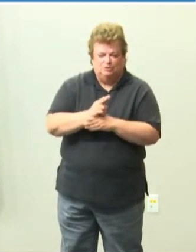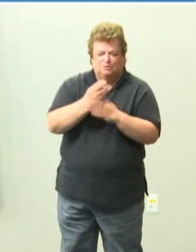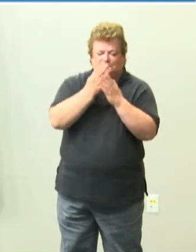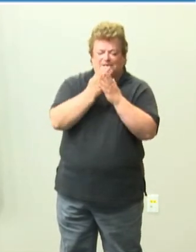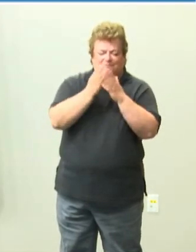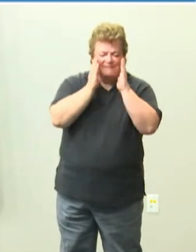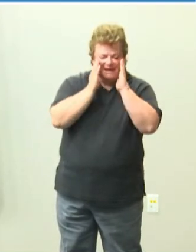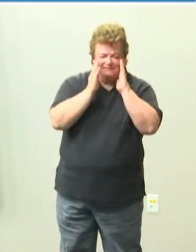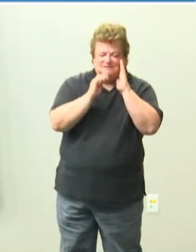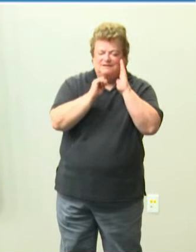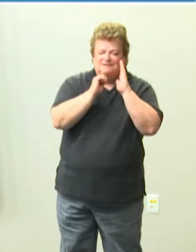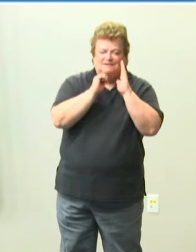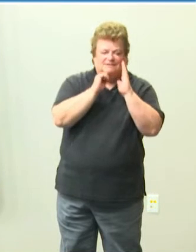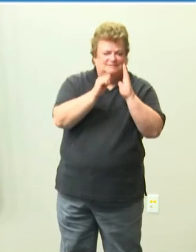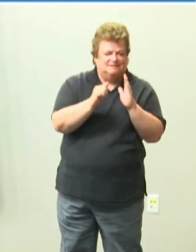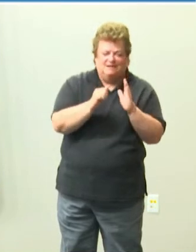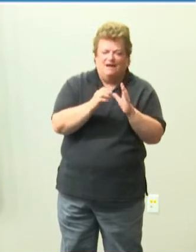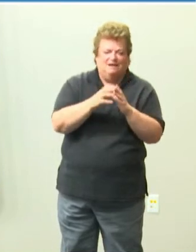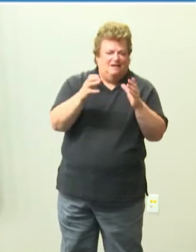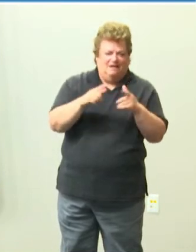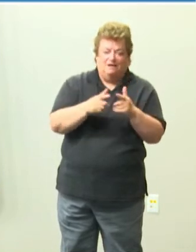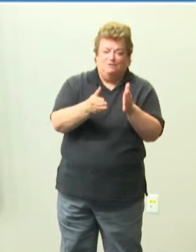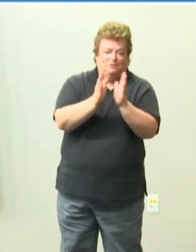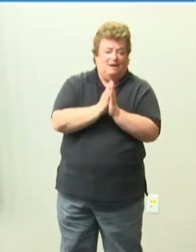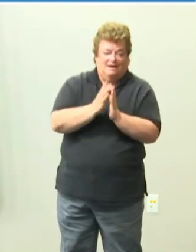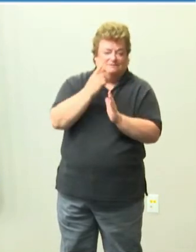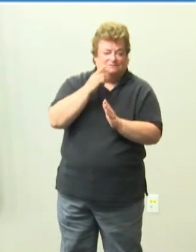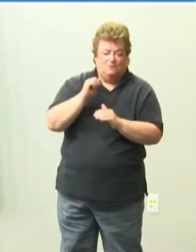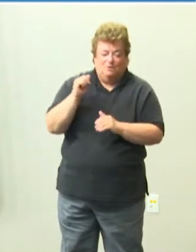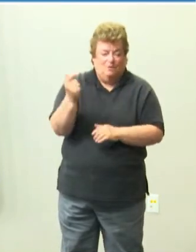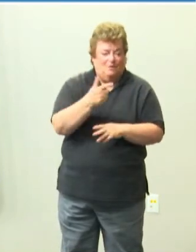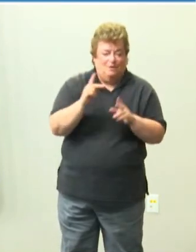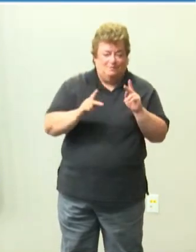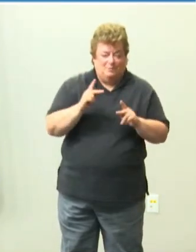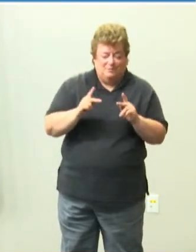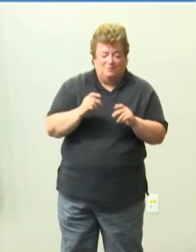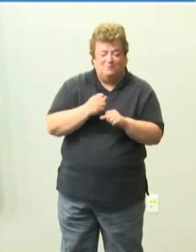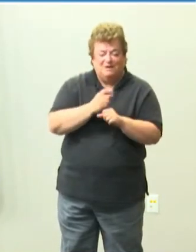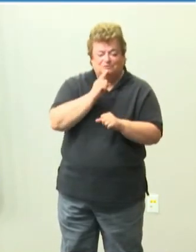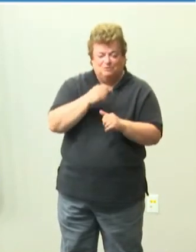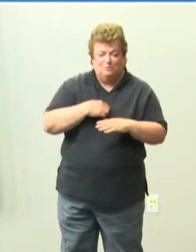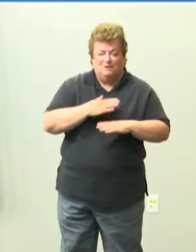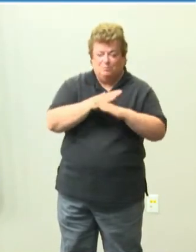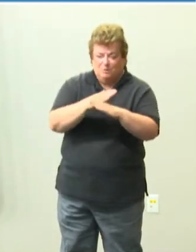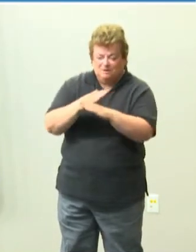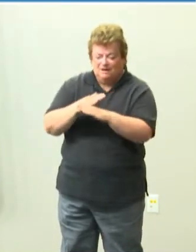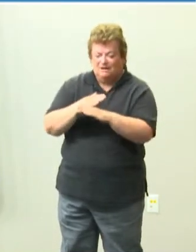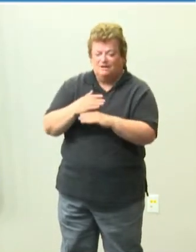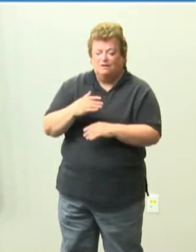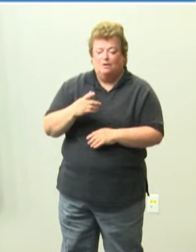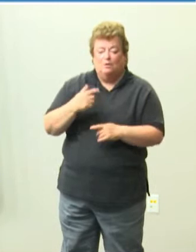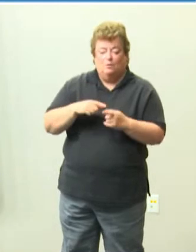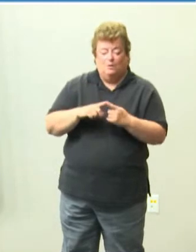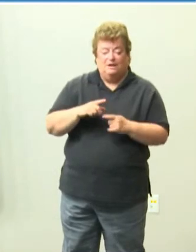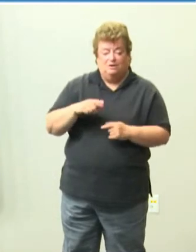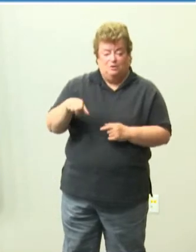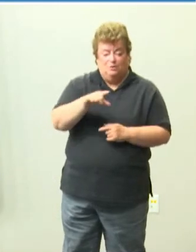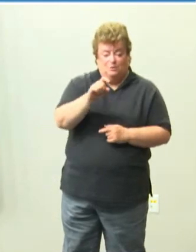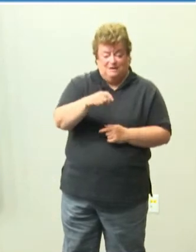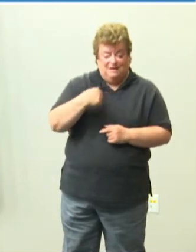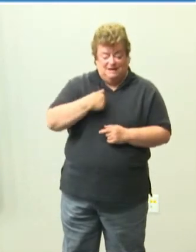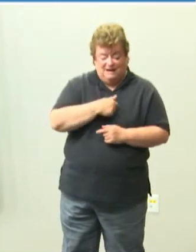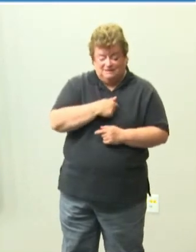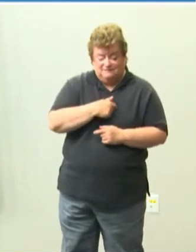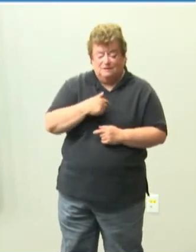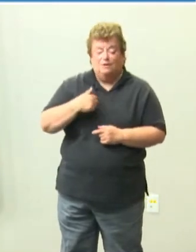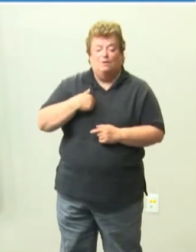too much, I think, to ask to make sure that we're all protected. And we need to be there when you need us most, and this is